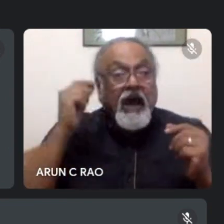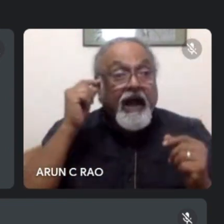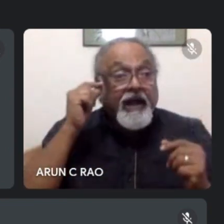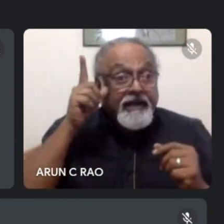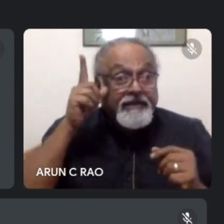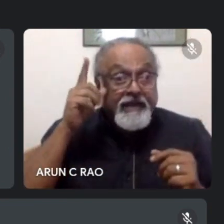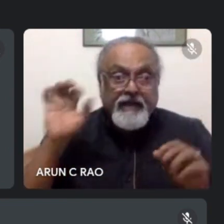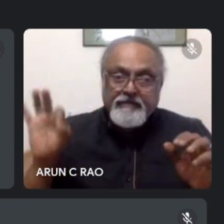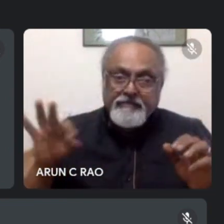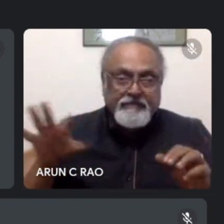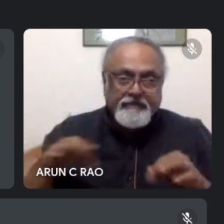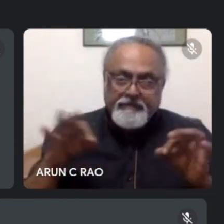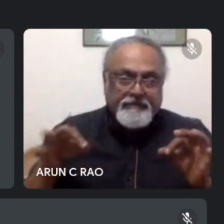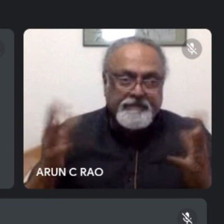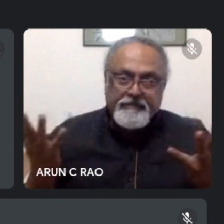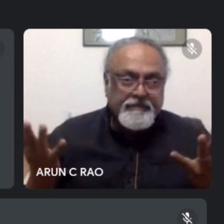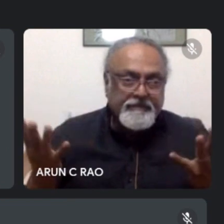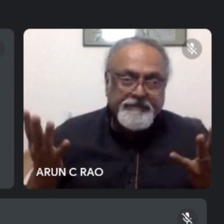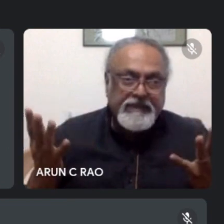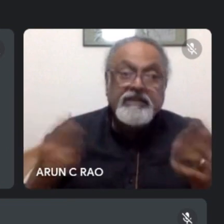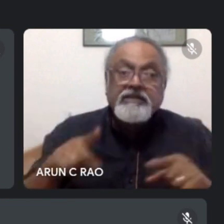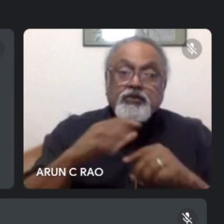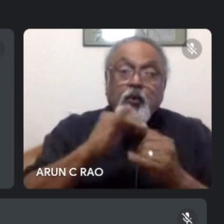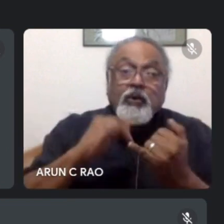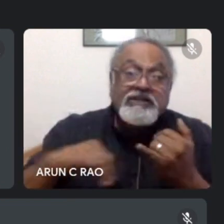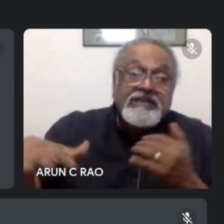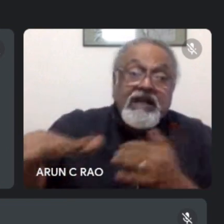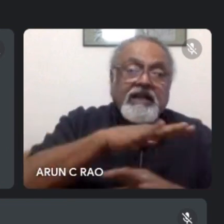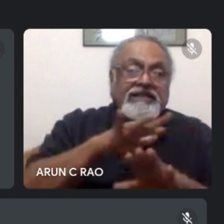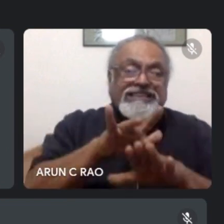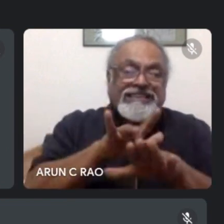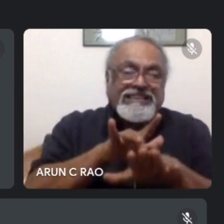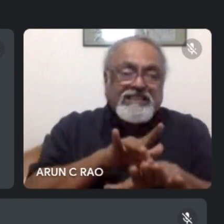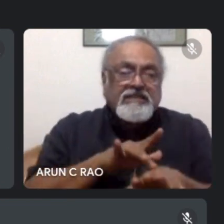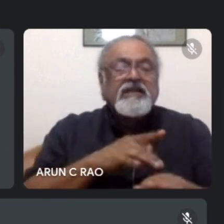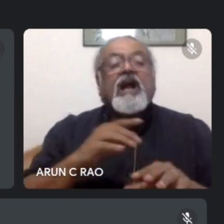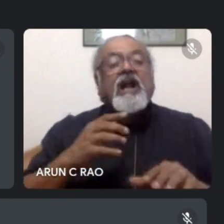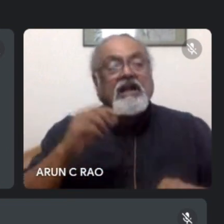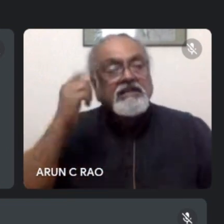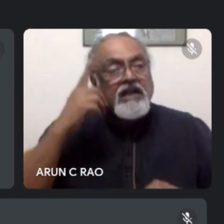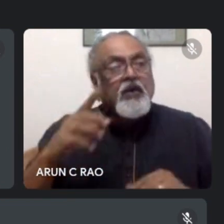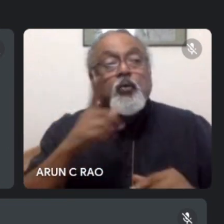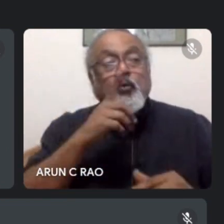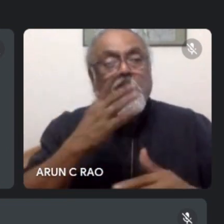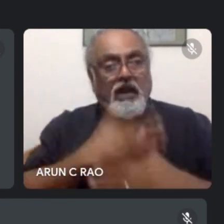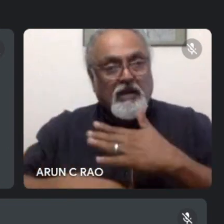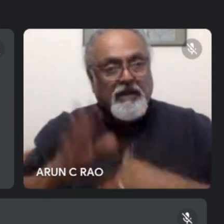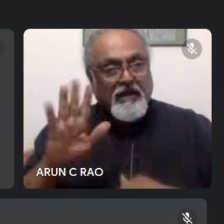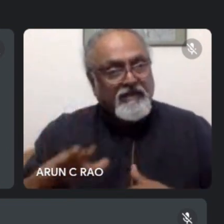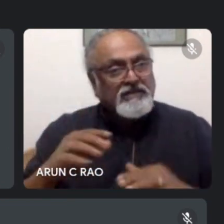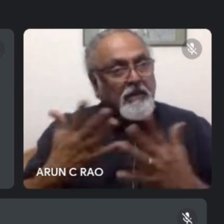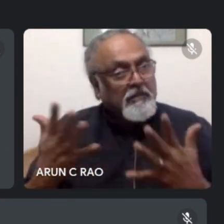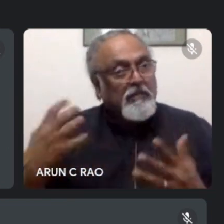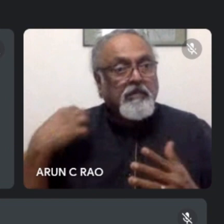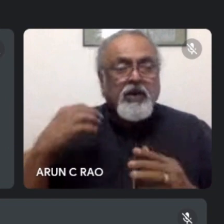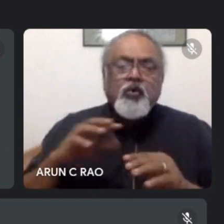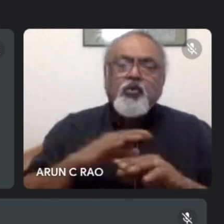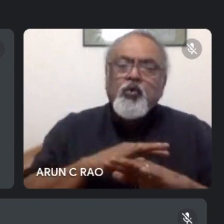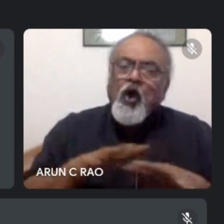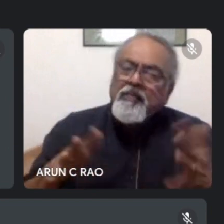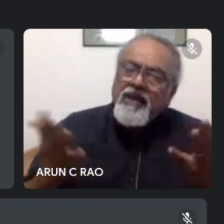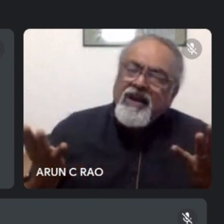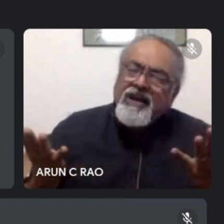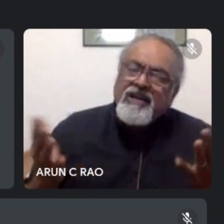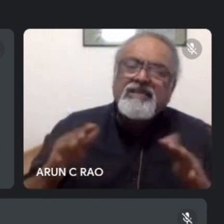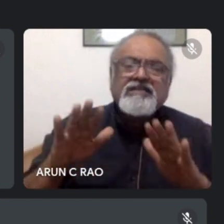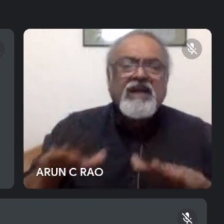is still not sensitized, they should be sensitized with the fact that it's absolutely normal, for